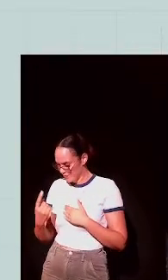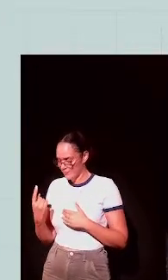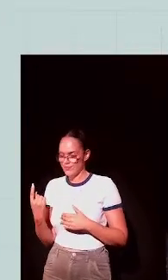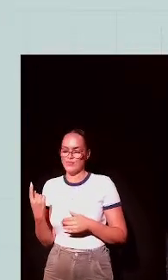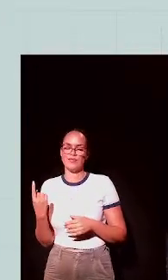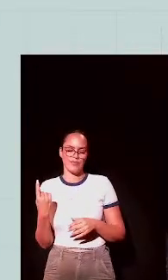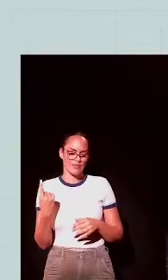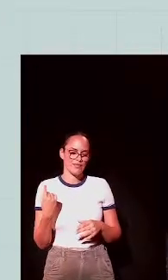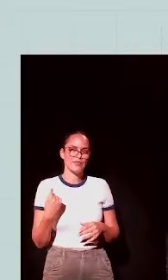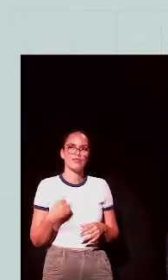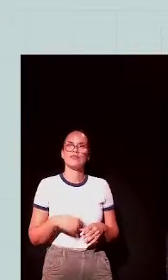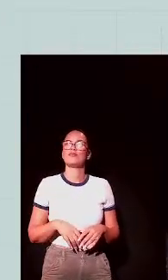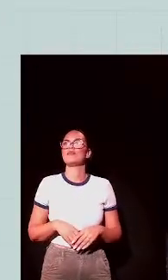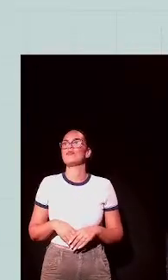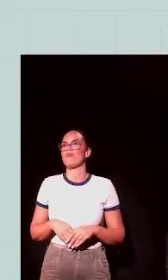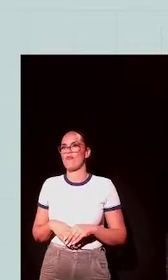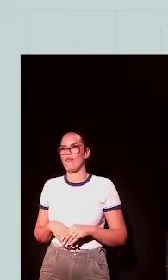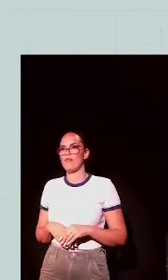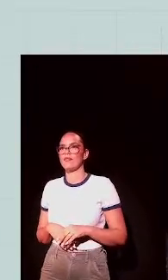alone.